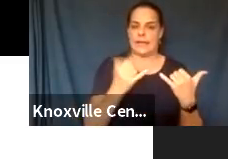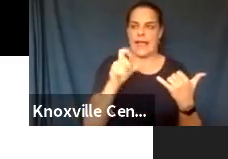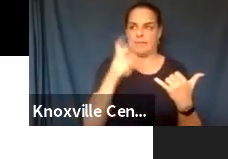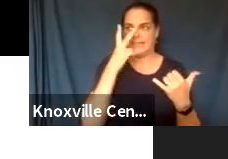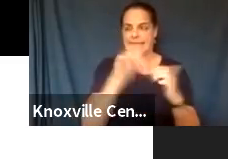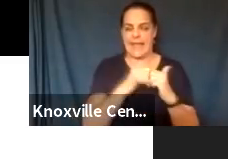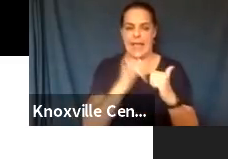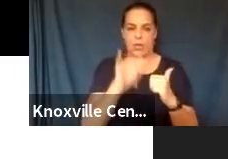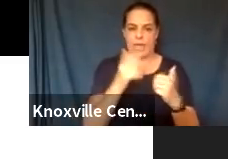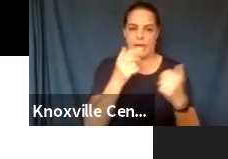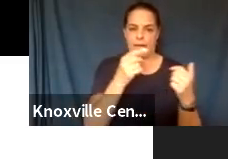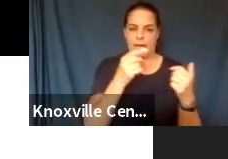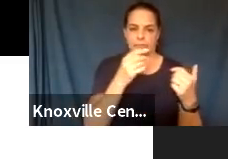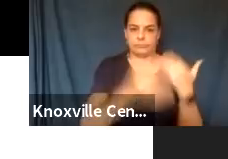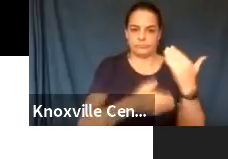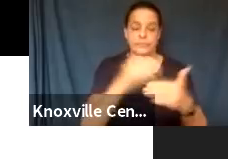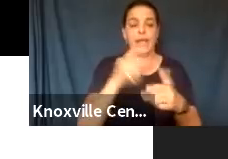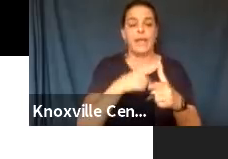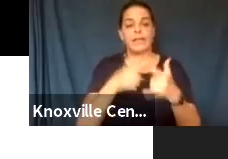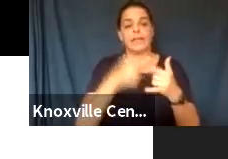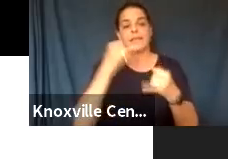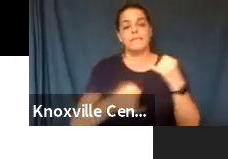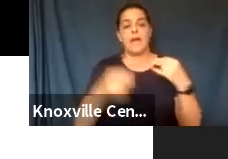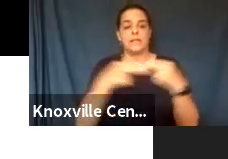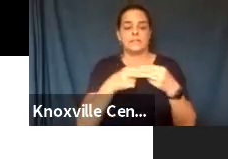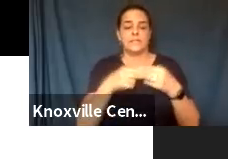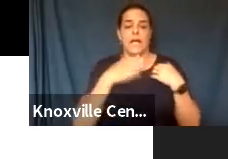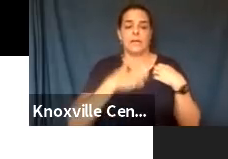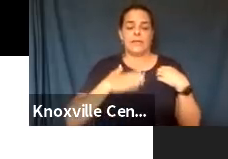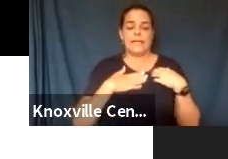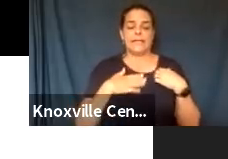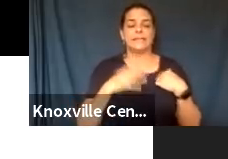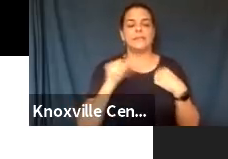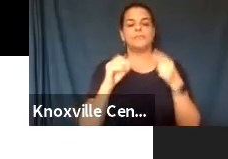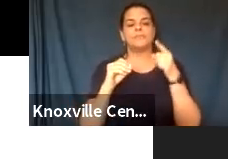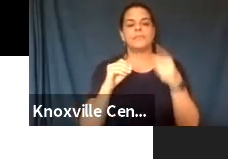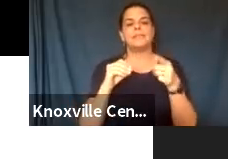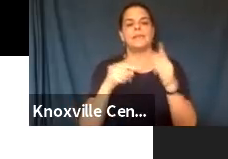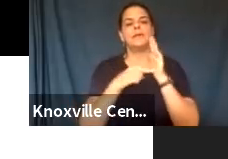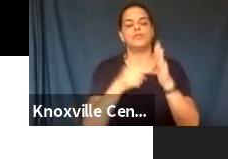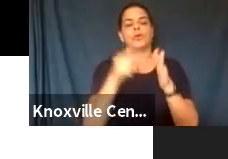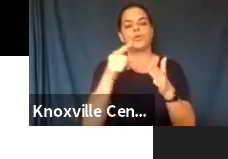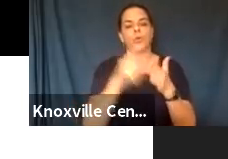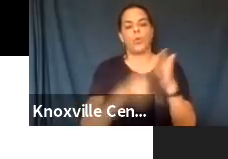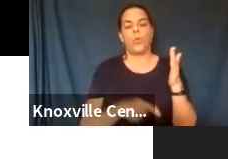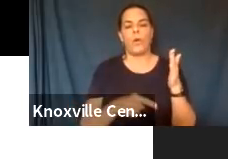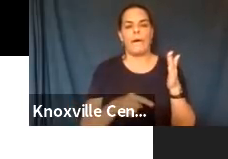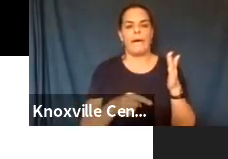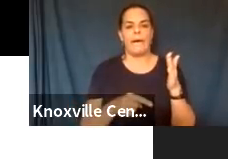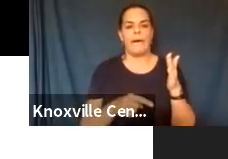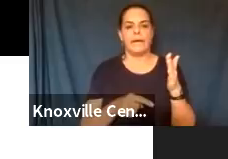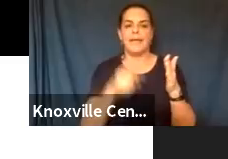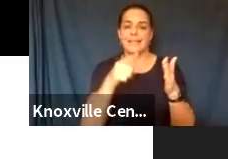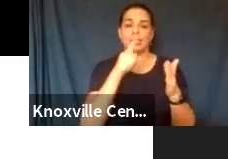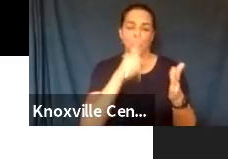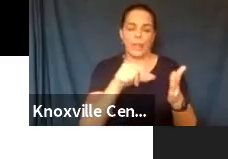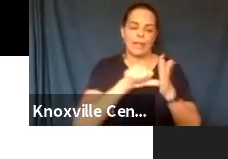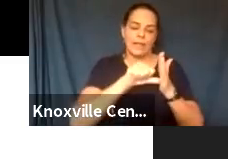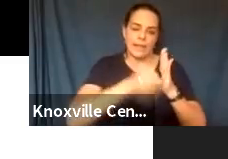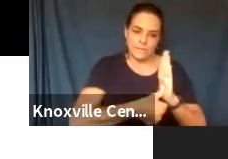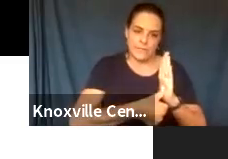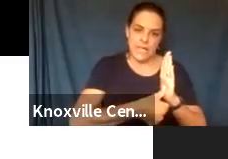plays out. And then the final slide, please. So this just shows you what I've been, you know, this really drives home the point